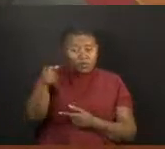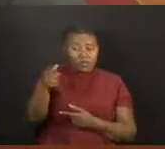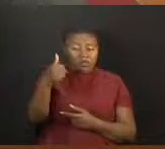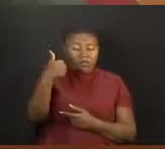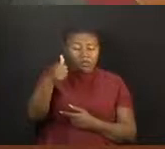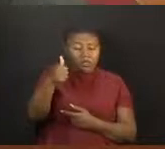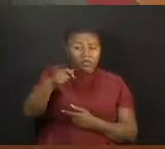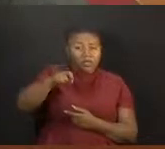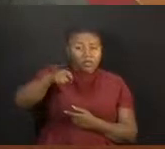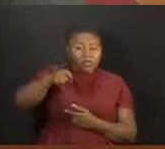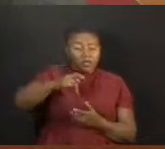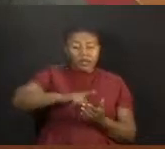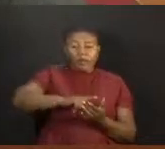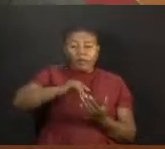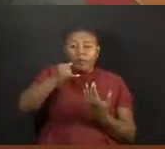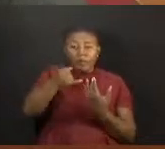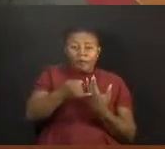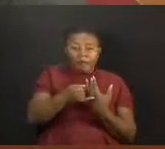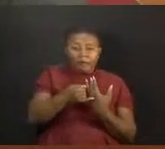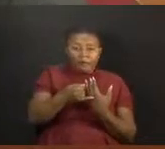not do